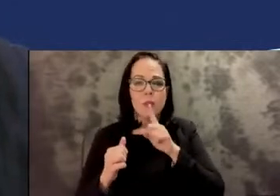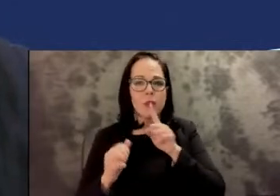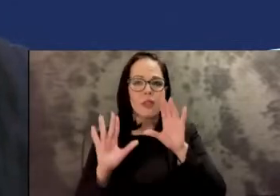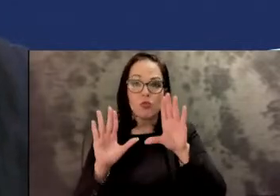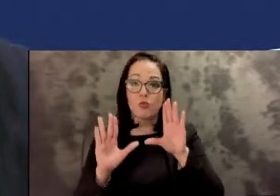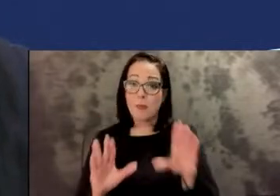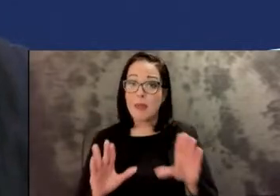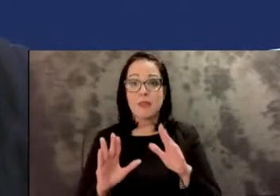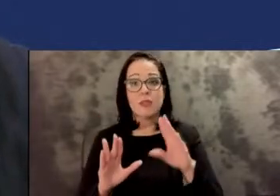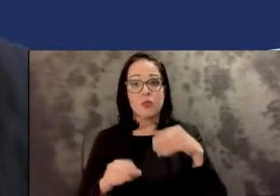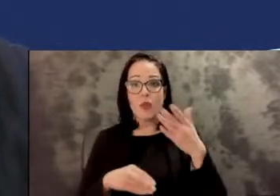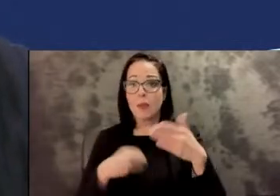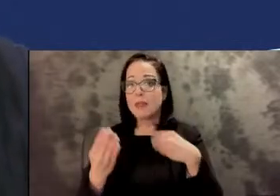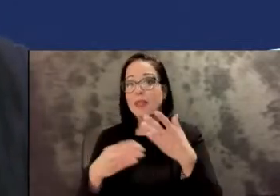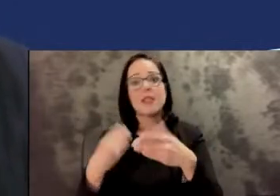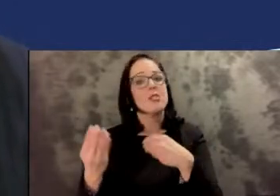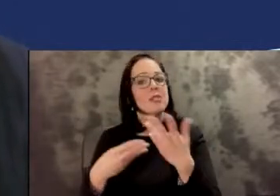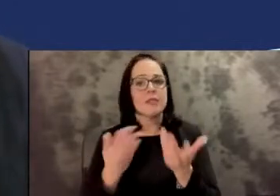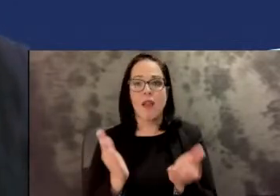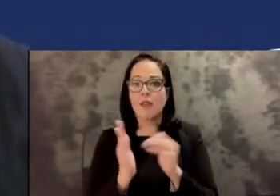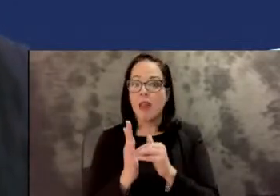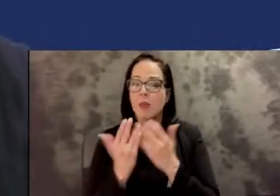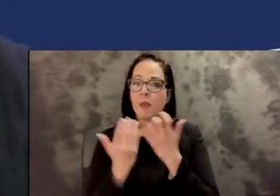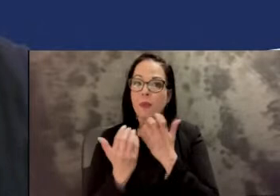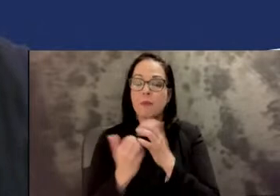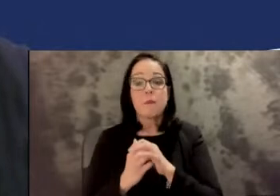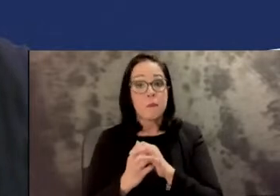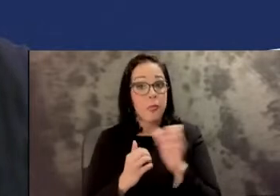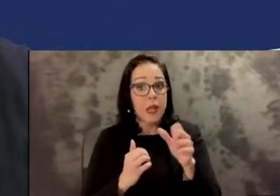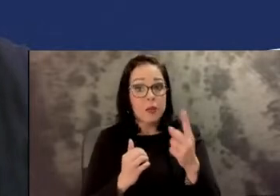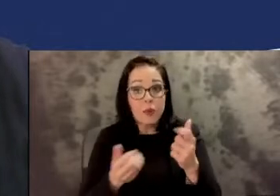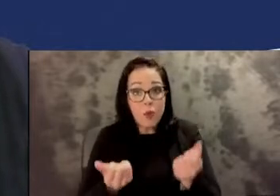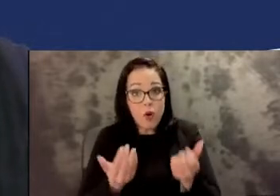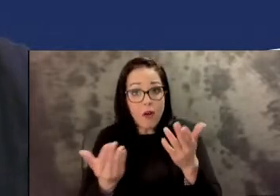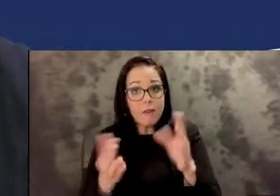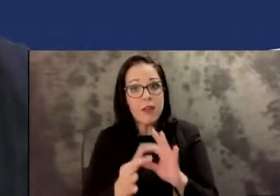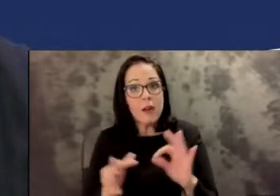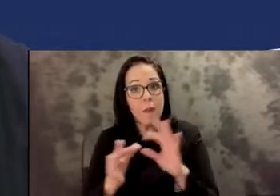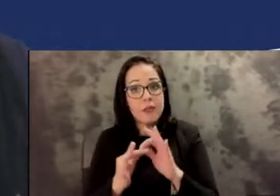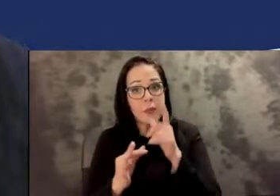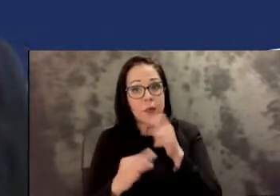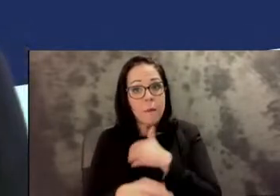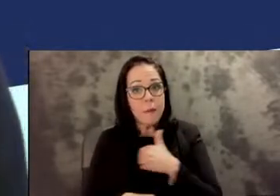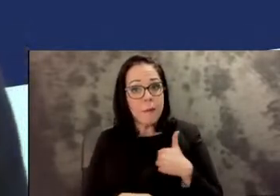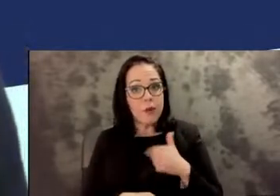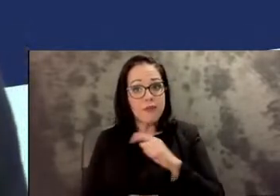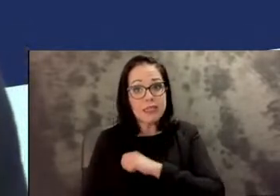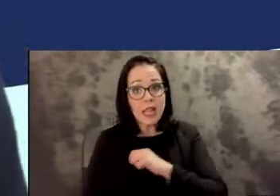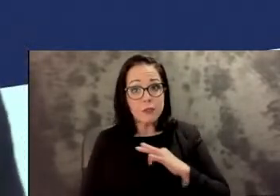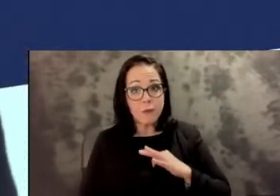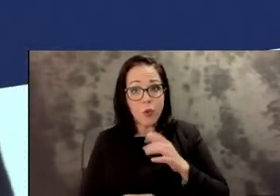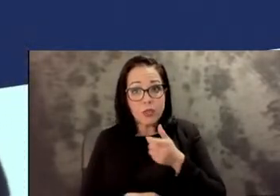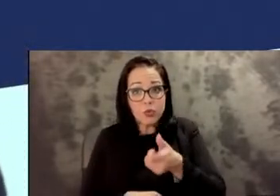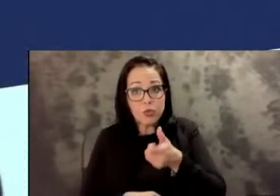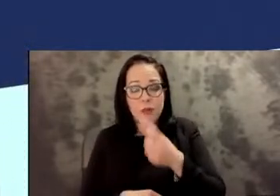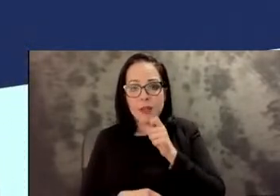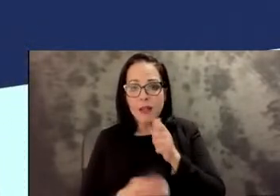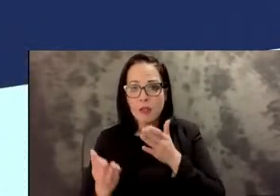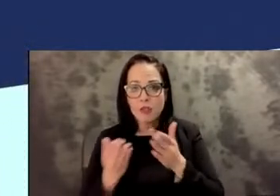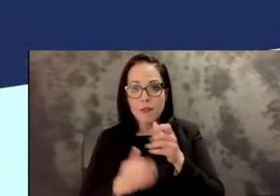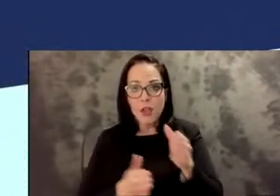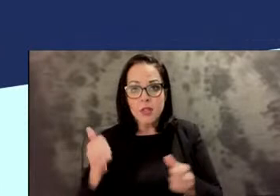of recommendations again. Would anybody like to offer comment who is a member of the task force, but it was not serving on the